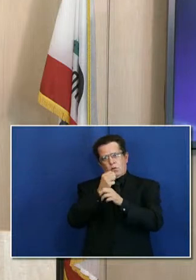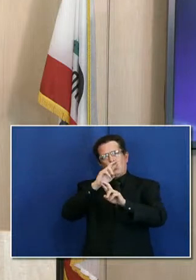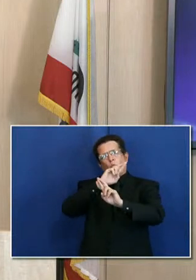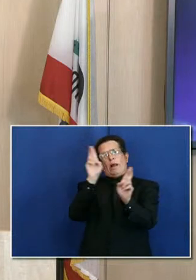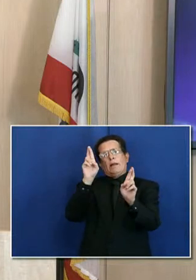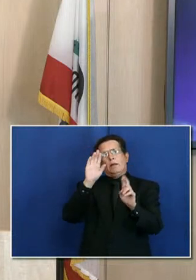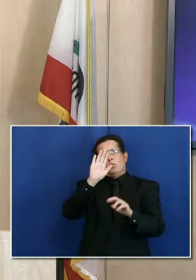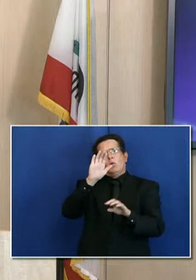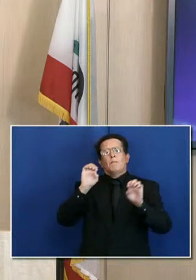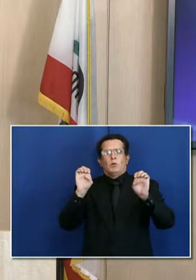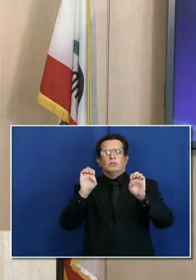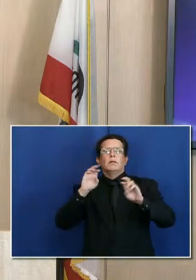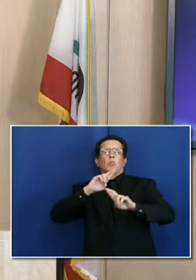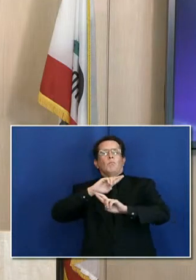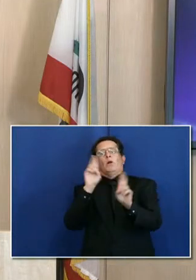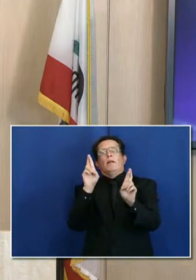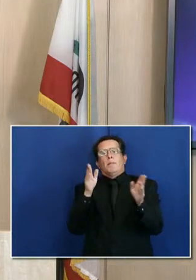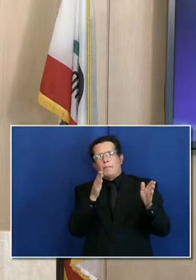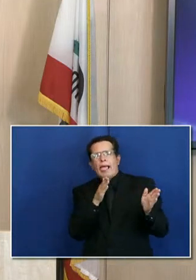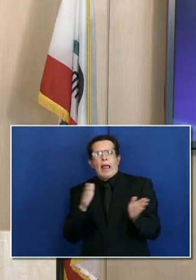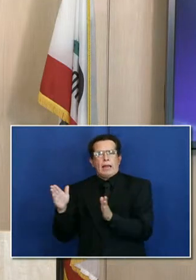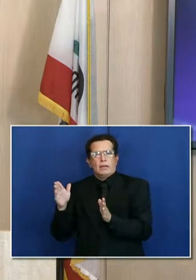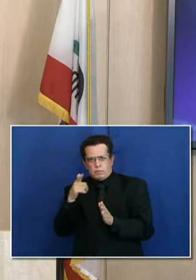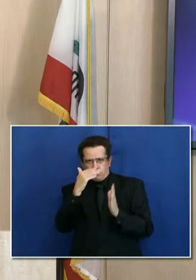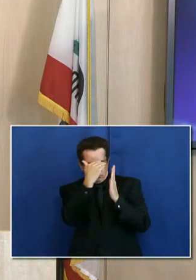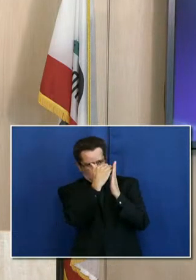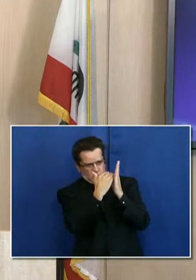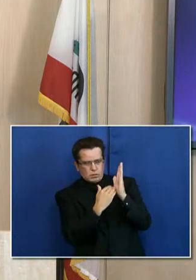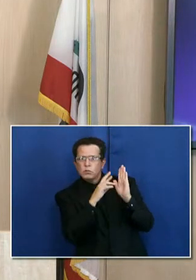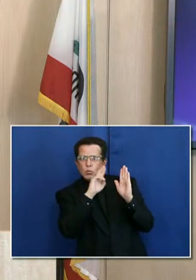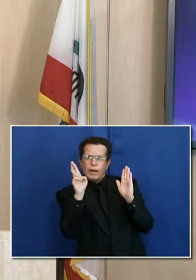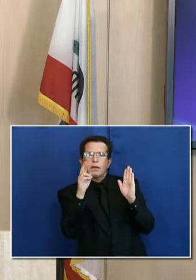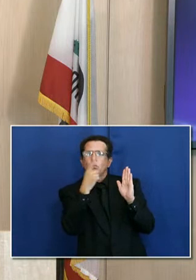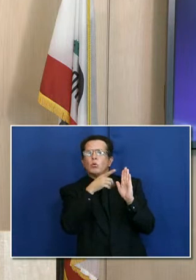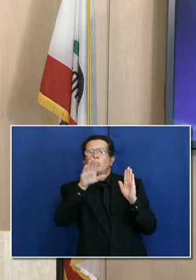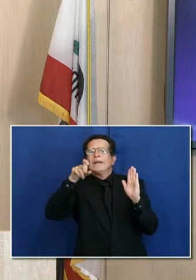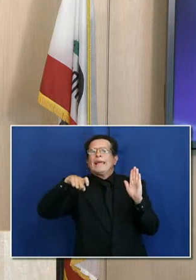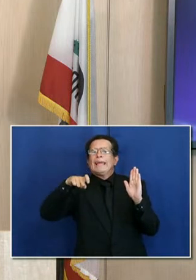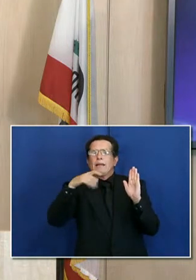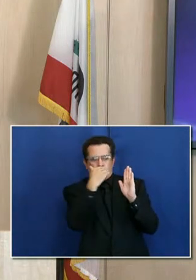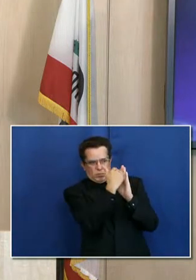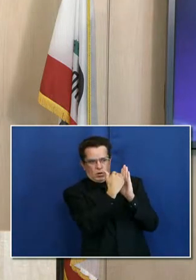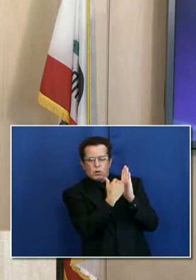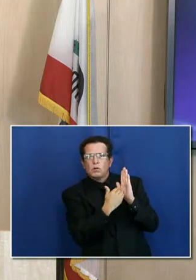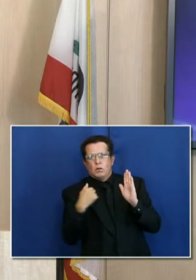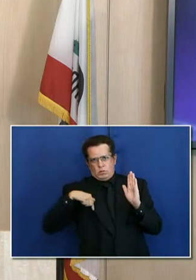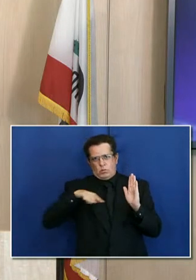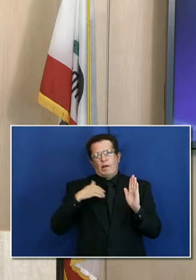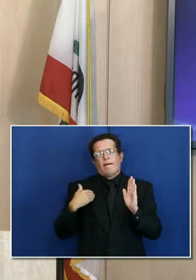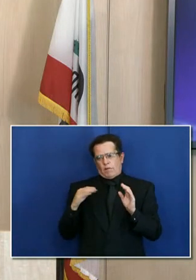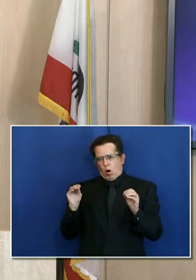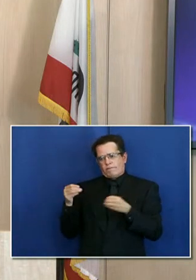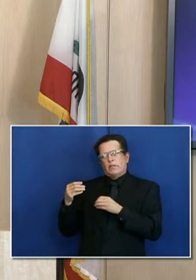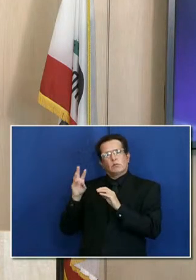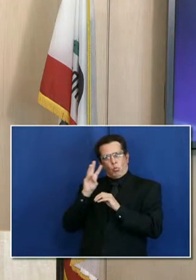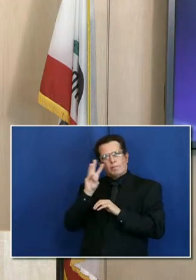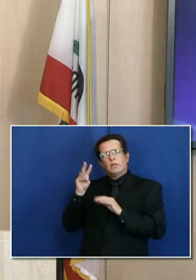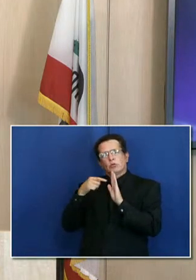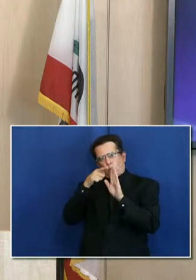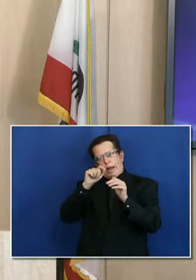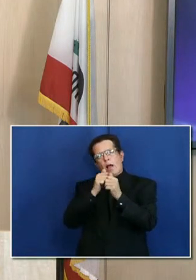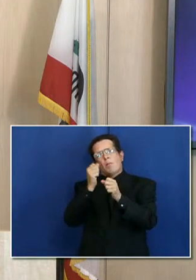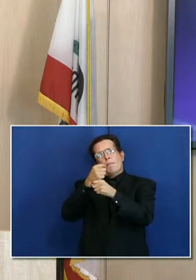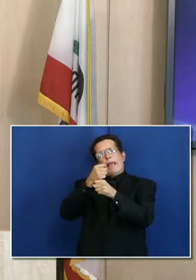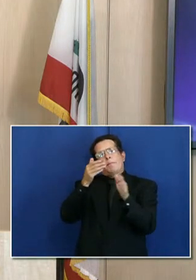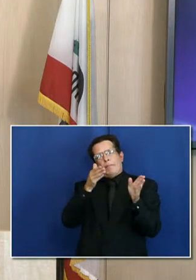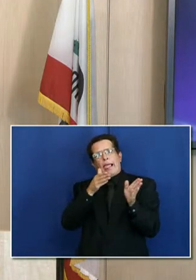an emergency preparedness plan. Our County Office of Emergency Services can show you how to make a preparedness plan and create